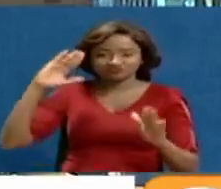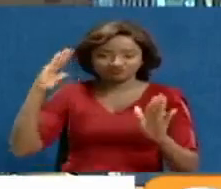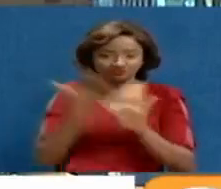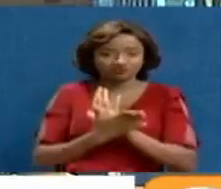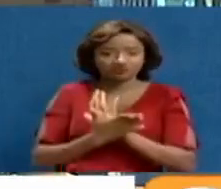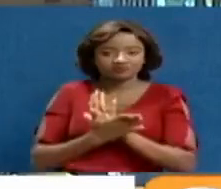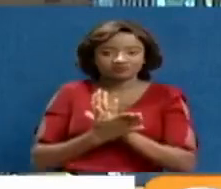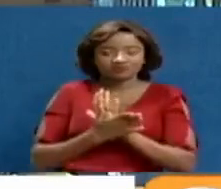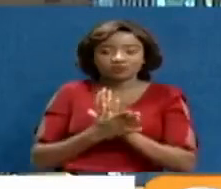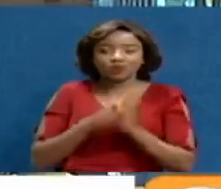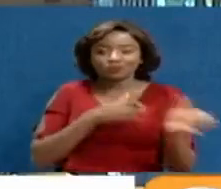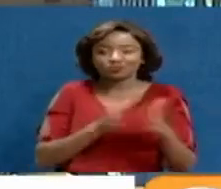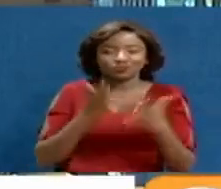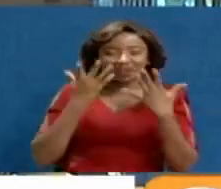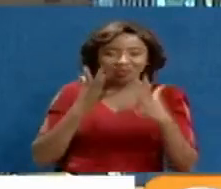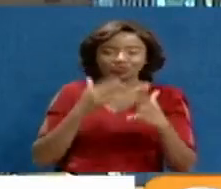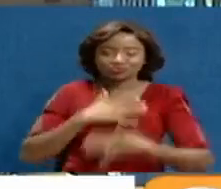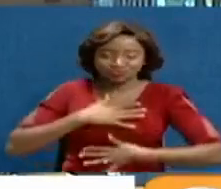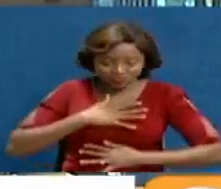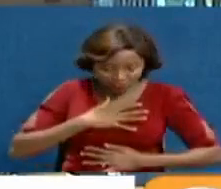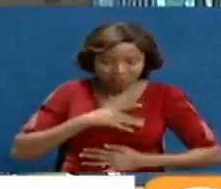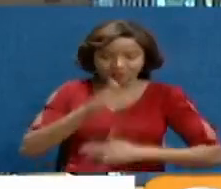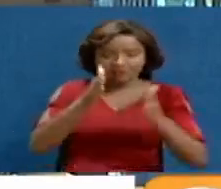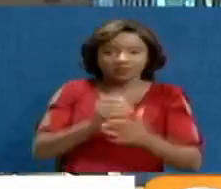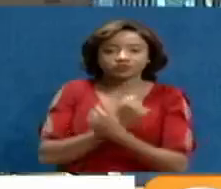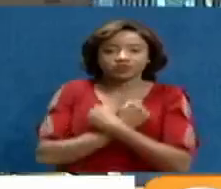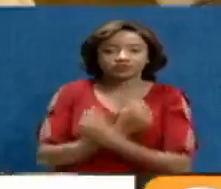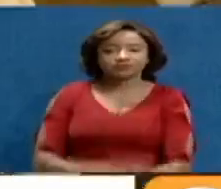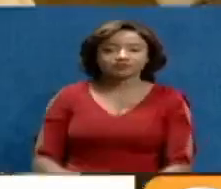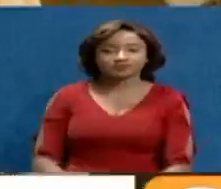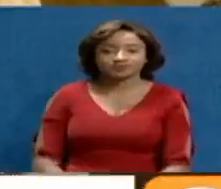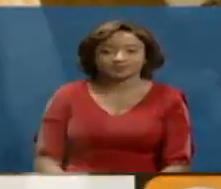indignity and a lost chance to properly honor their loved one.